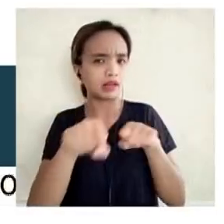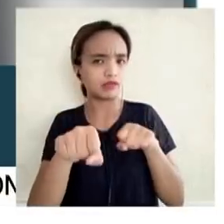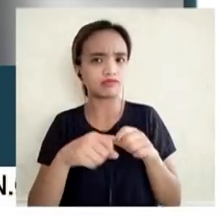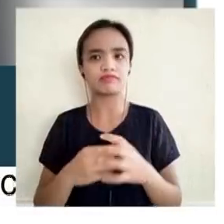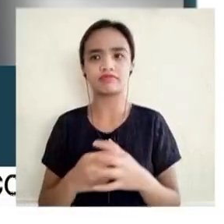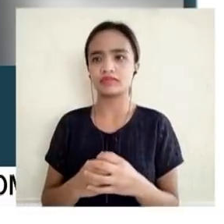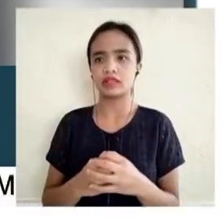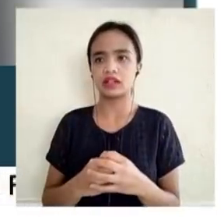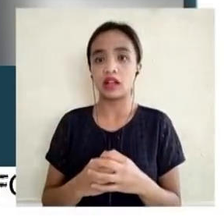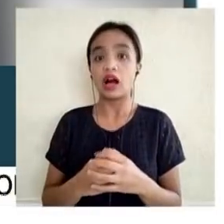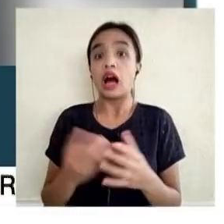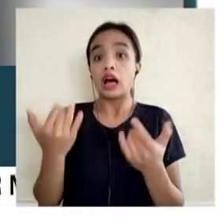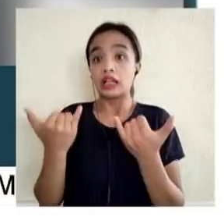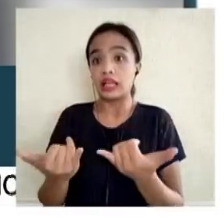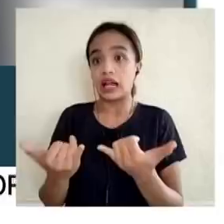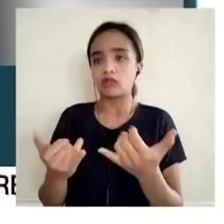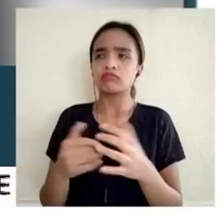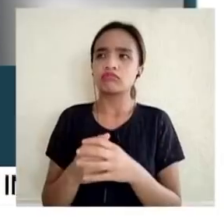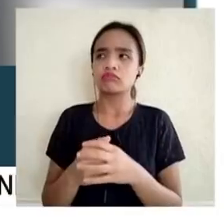Oh, we will finish strong, Carmina.